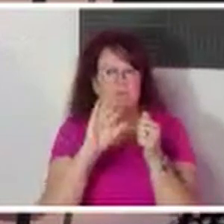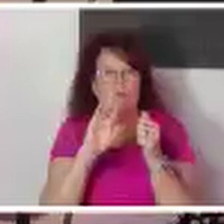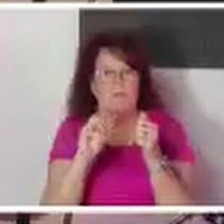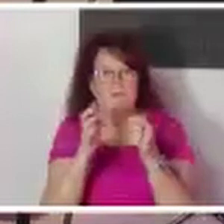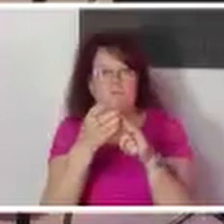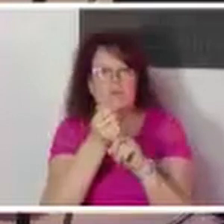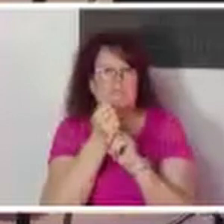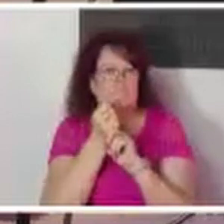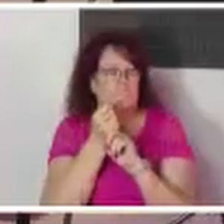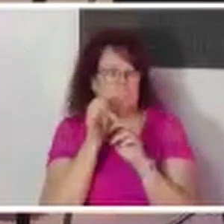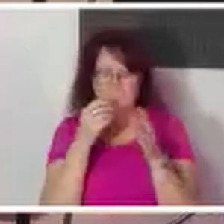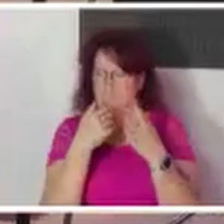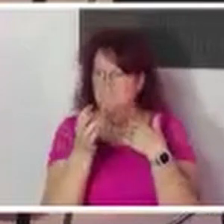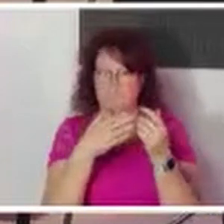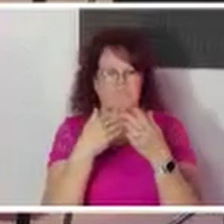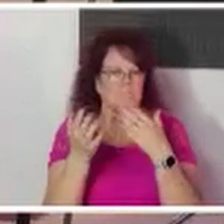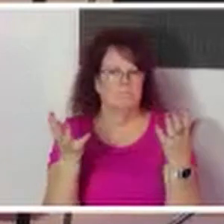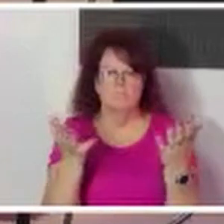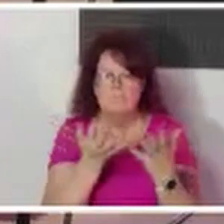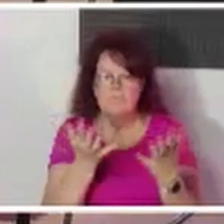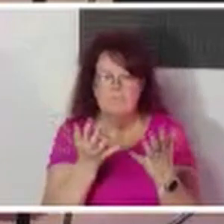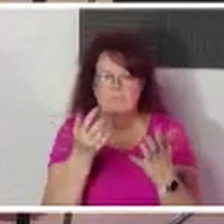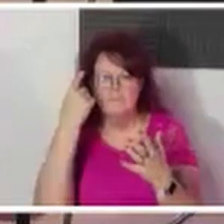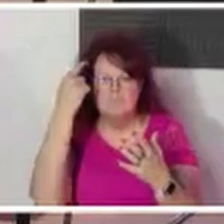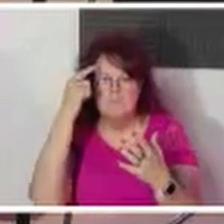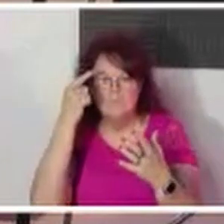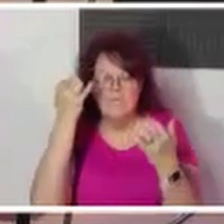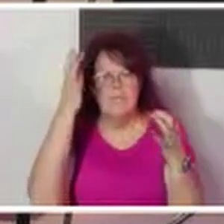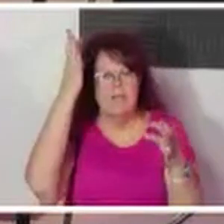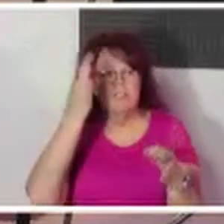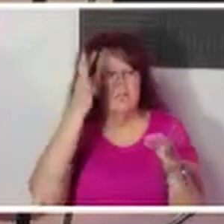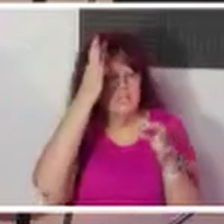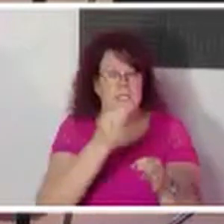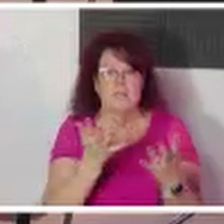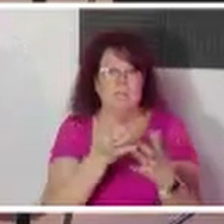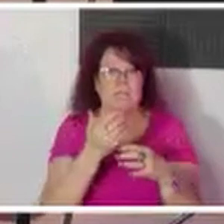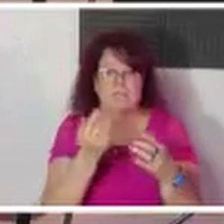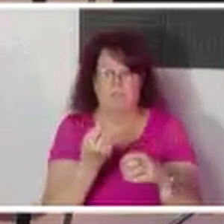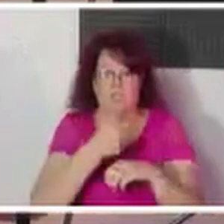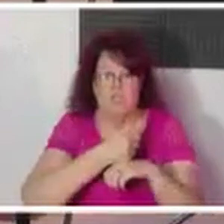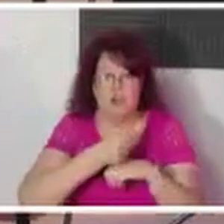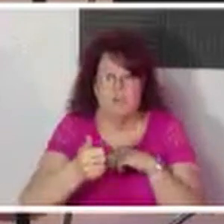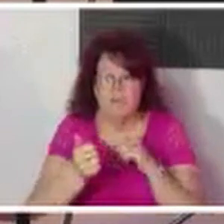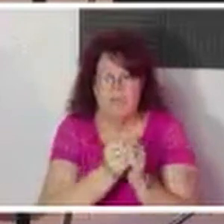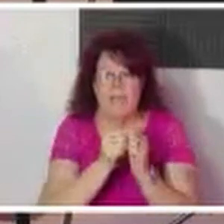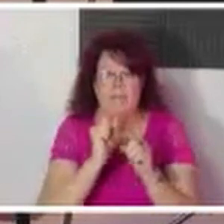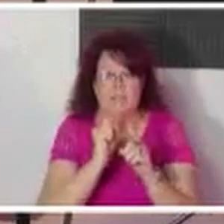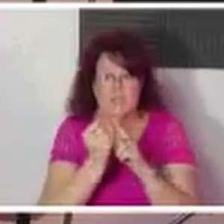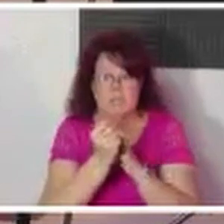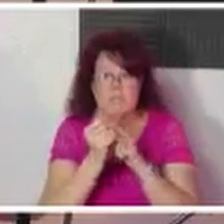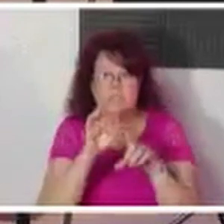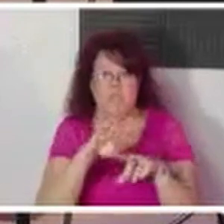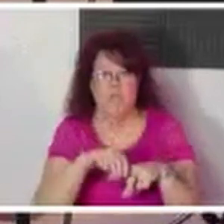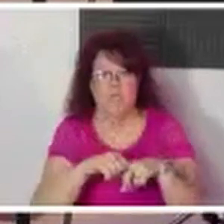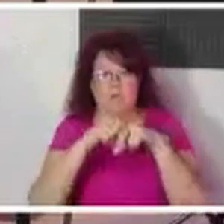Regardless of what it is, a judge has to decide based on what you've been charged with and the circumstances you were arrested under, if